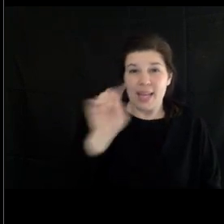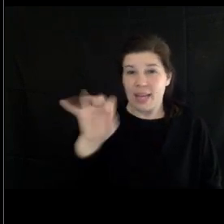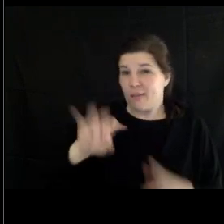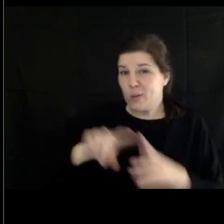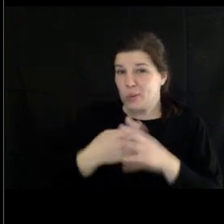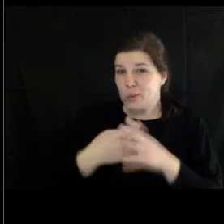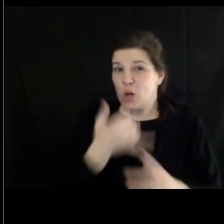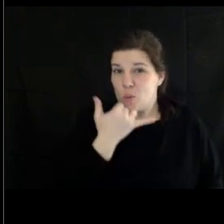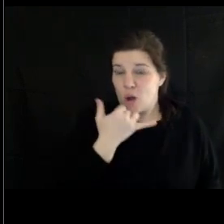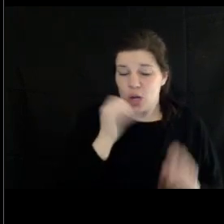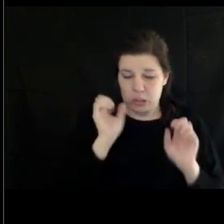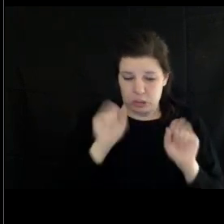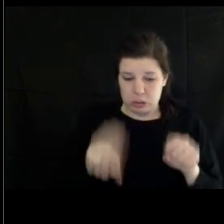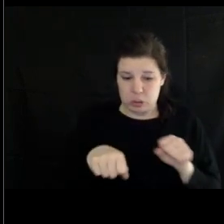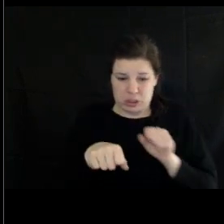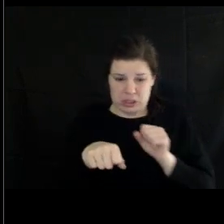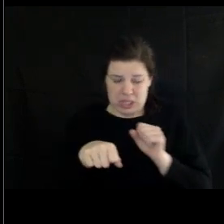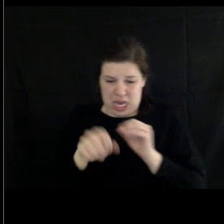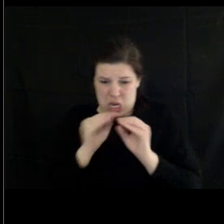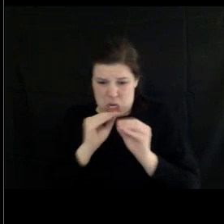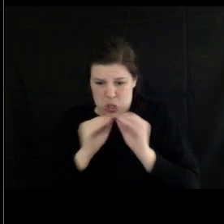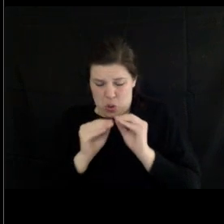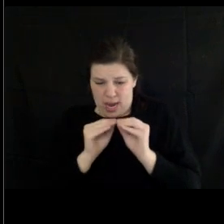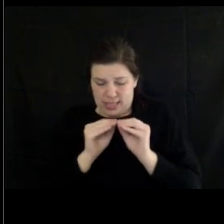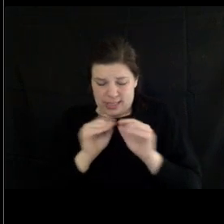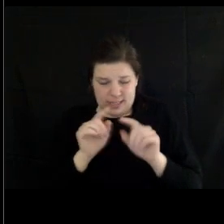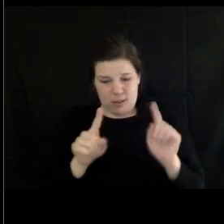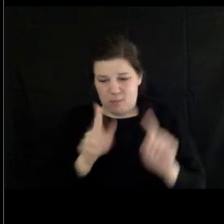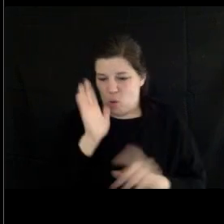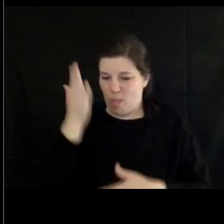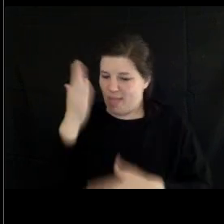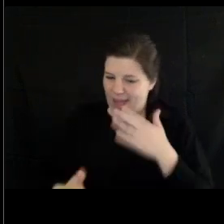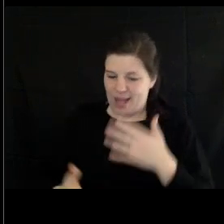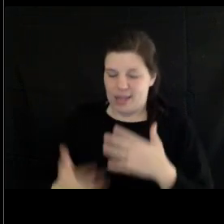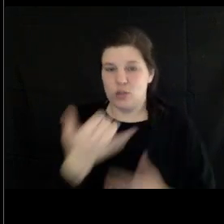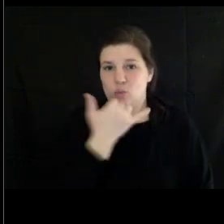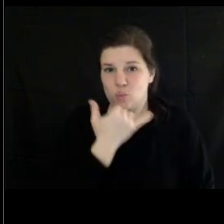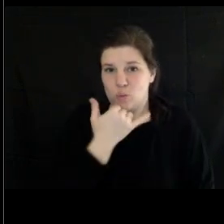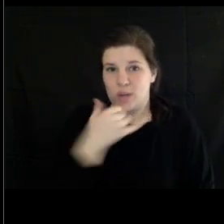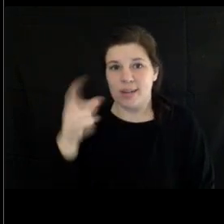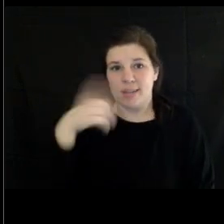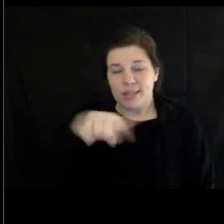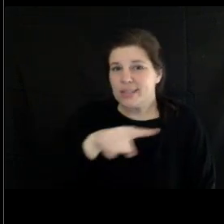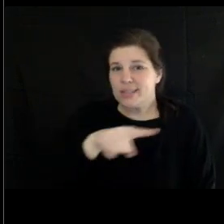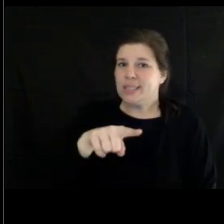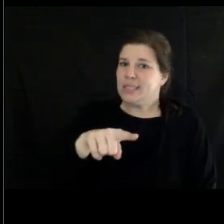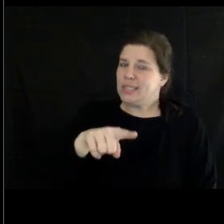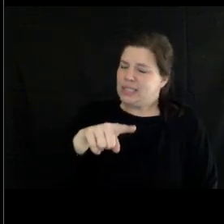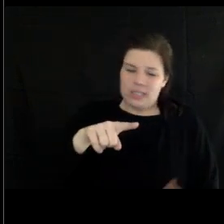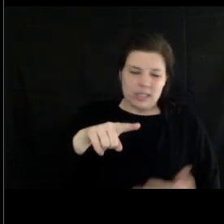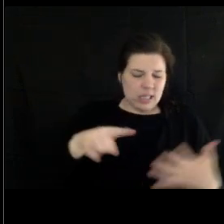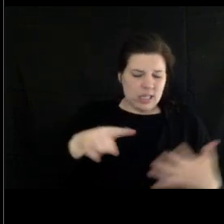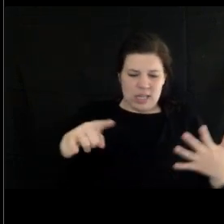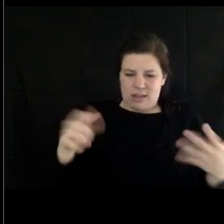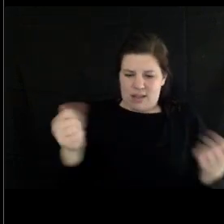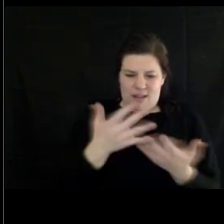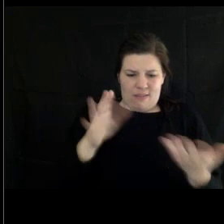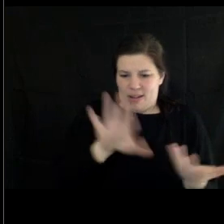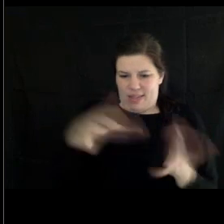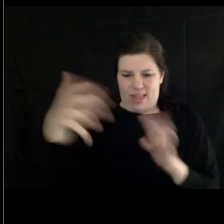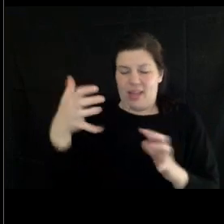between, you're going to end wrong. We have begun wrong, first off. Ty, you've gone on and you violated the charter and given direction to the employees, taking over the